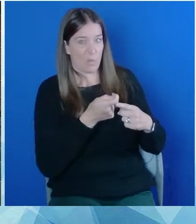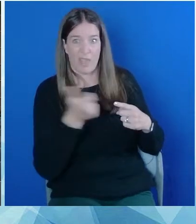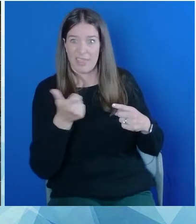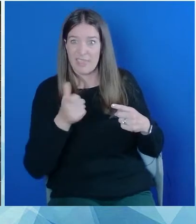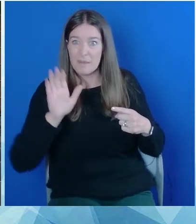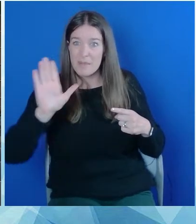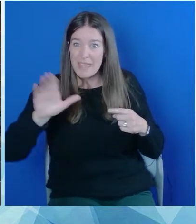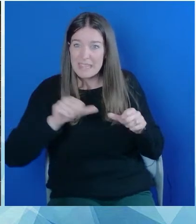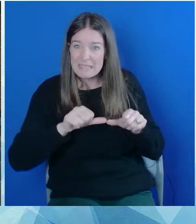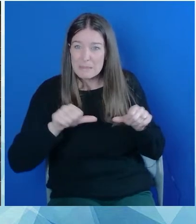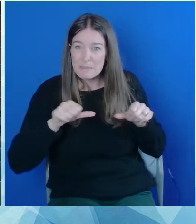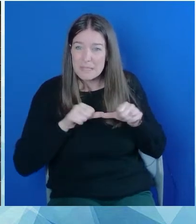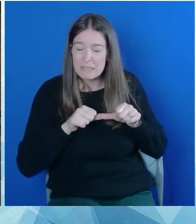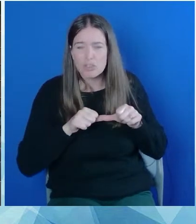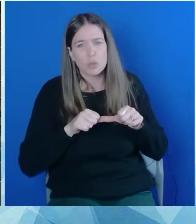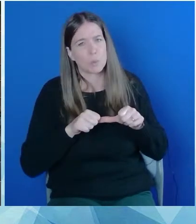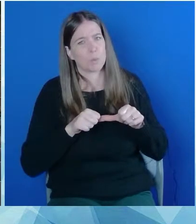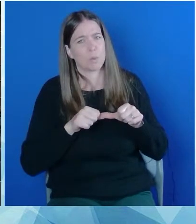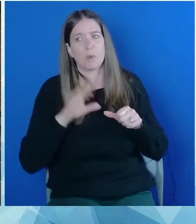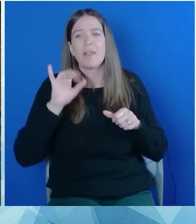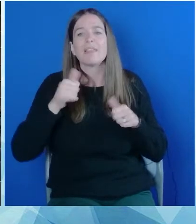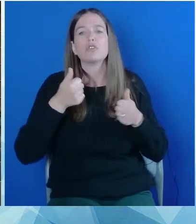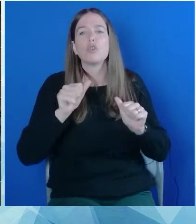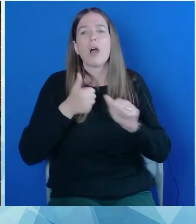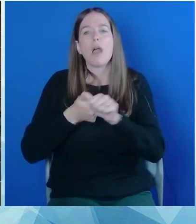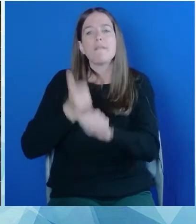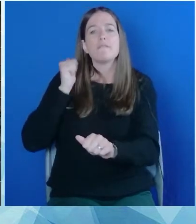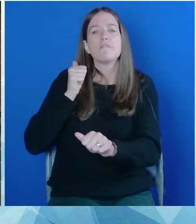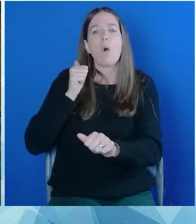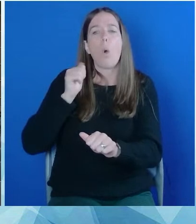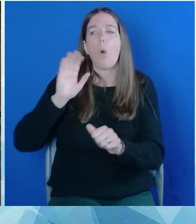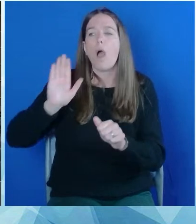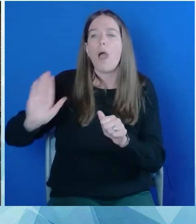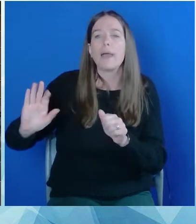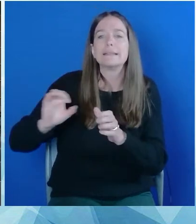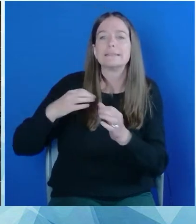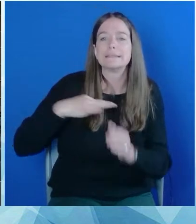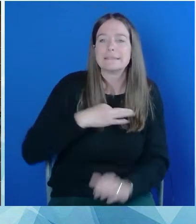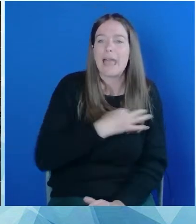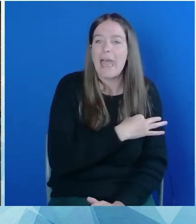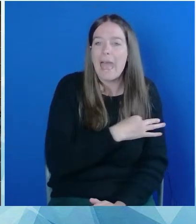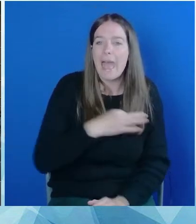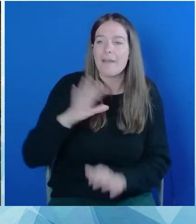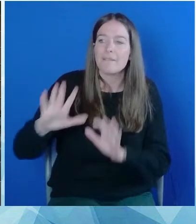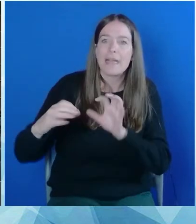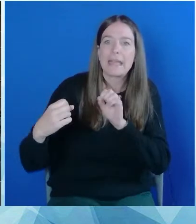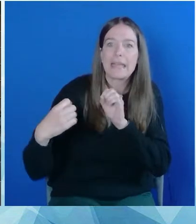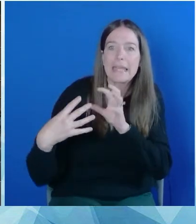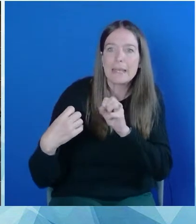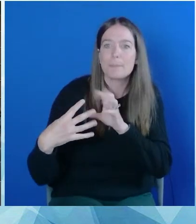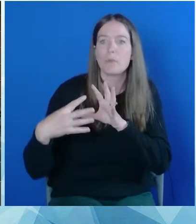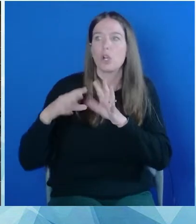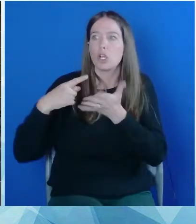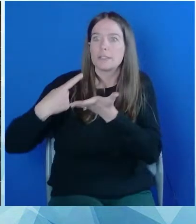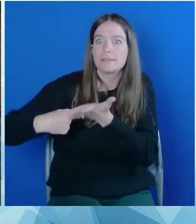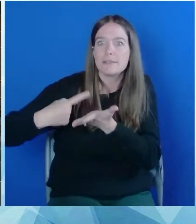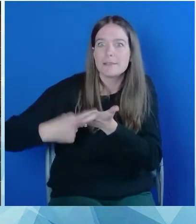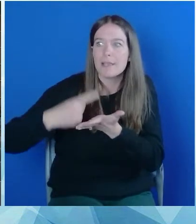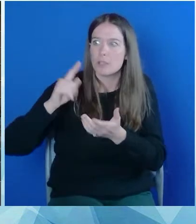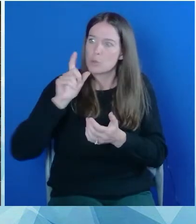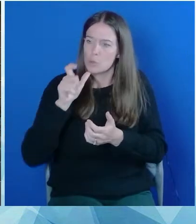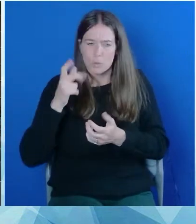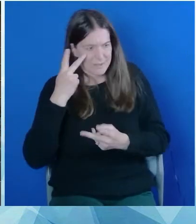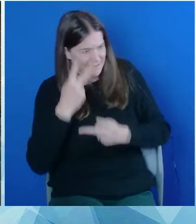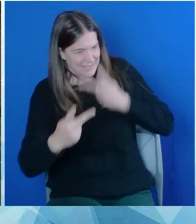to avoid any discussion and input from the staff who have seen the positive outcomes from his leadership. In addition, since the start of the